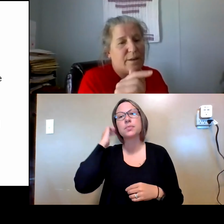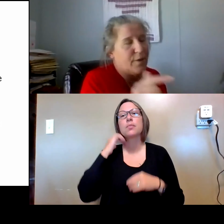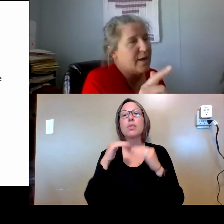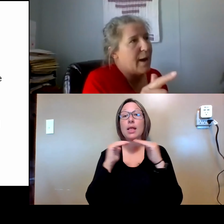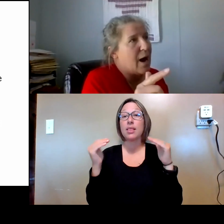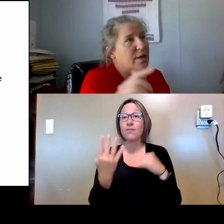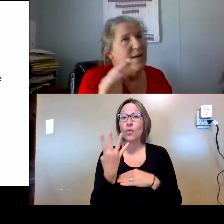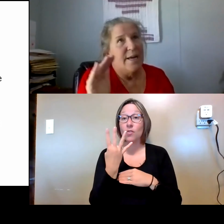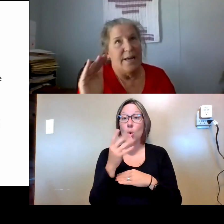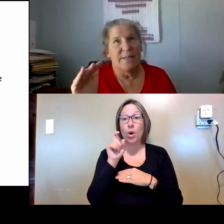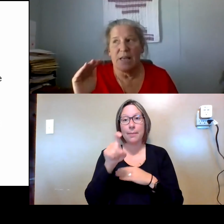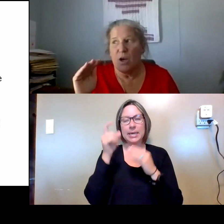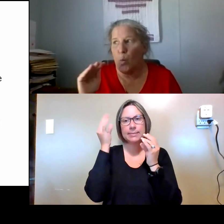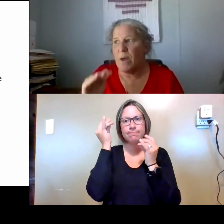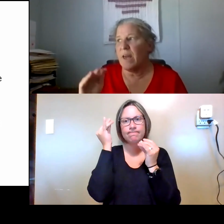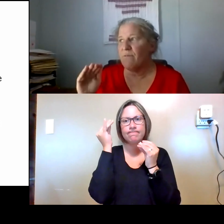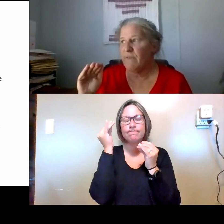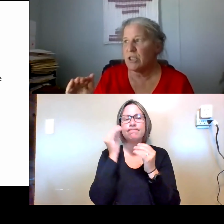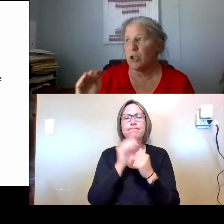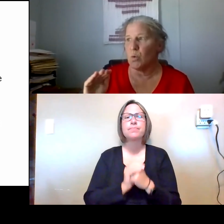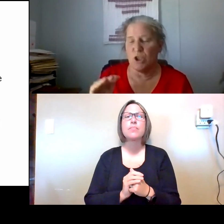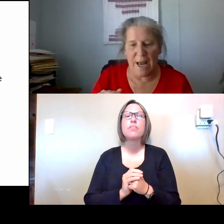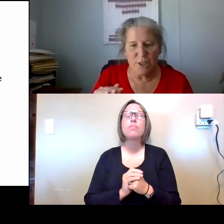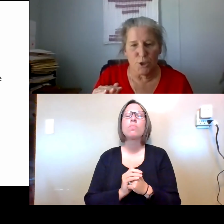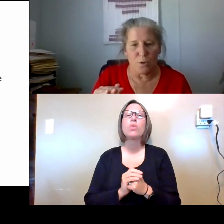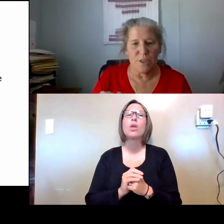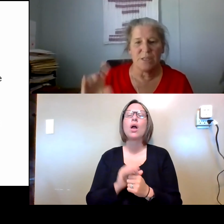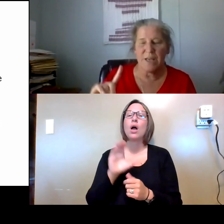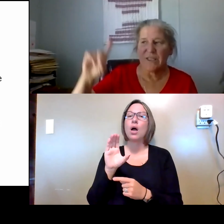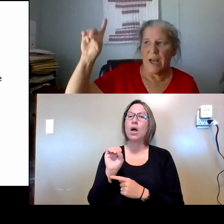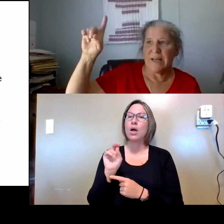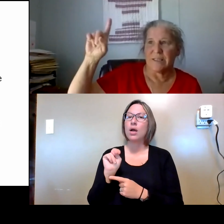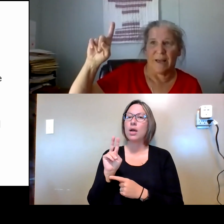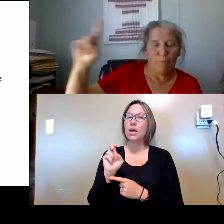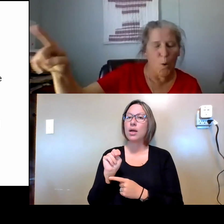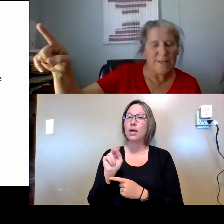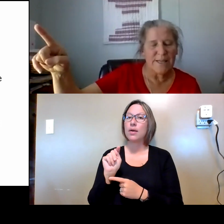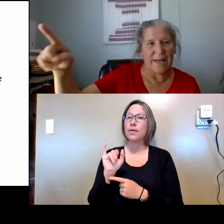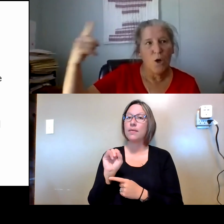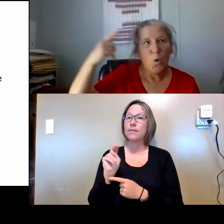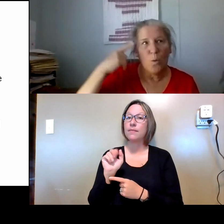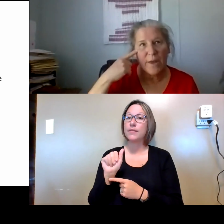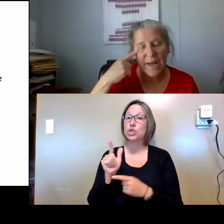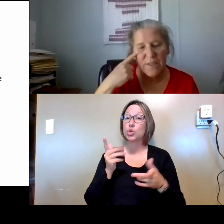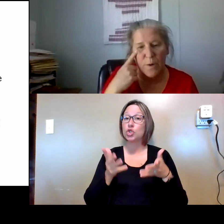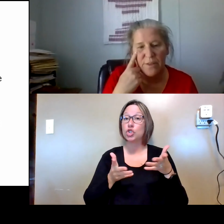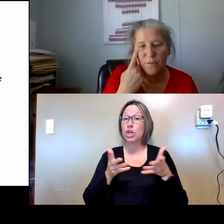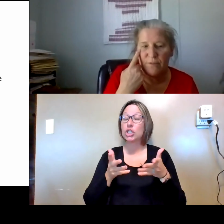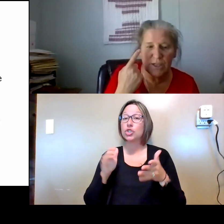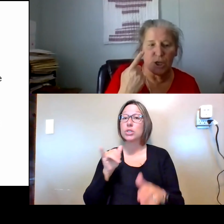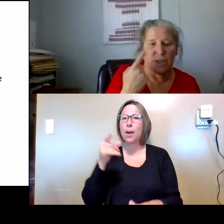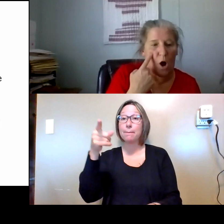we need to think about is with conventional gestures, such as like pointing, with kids